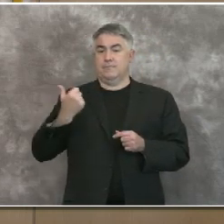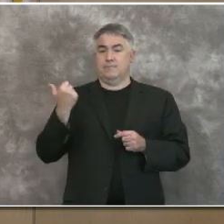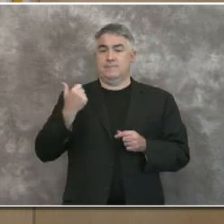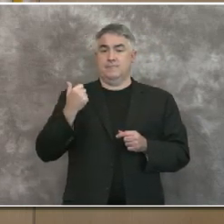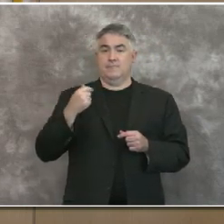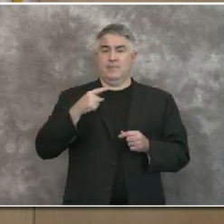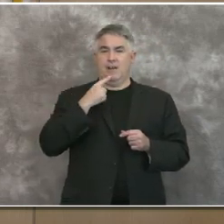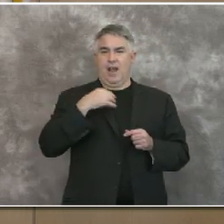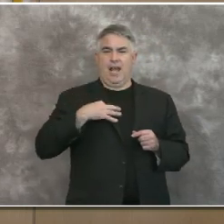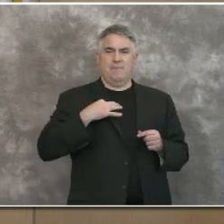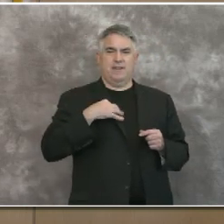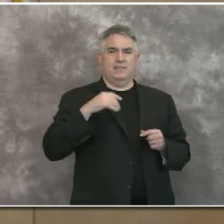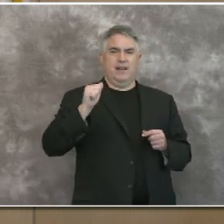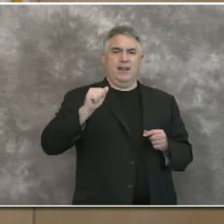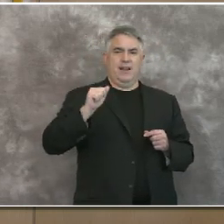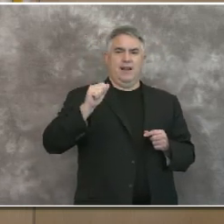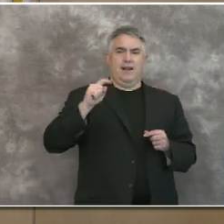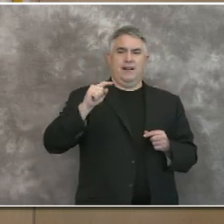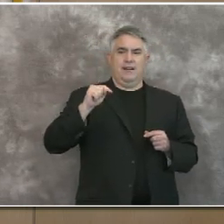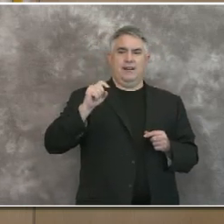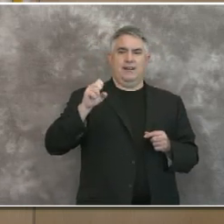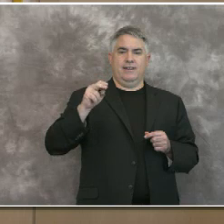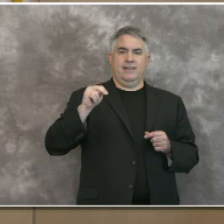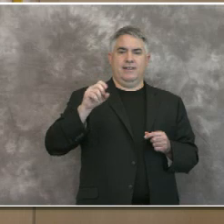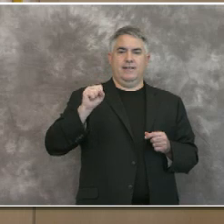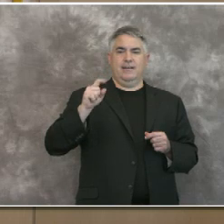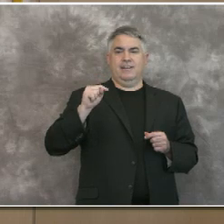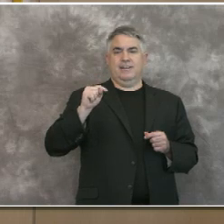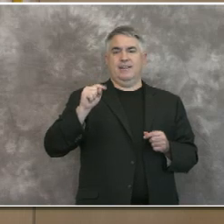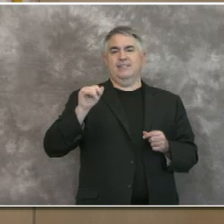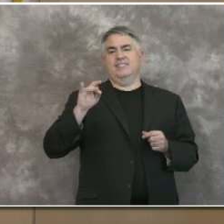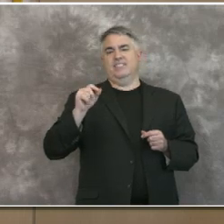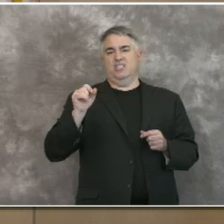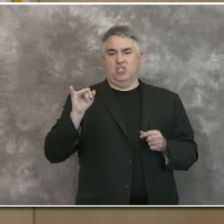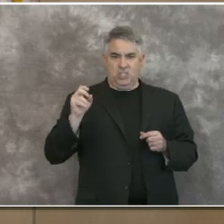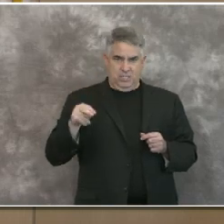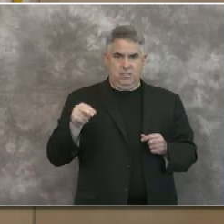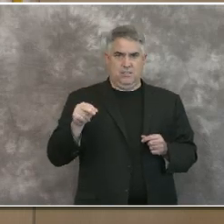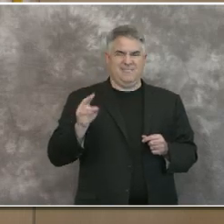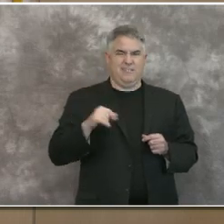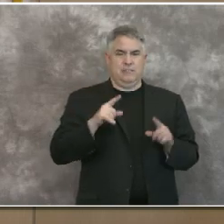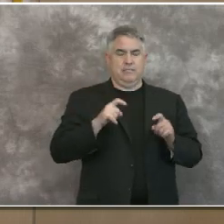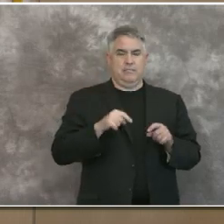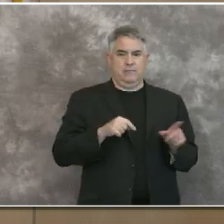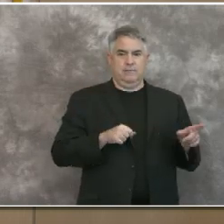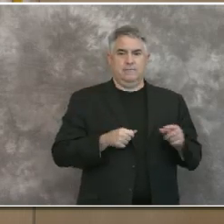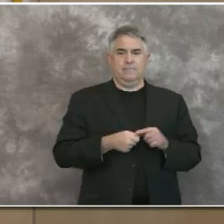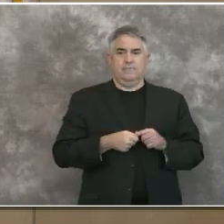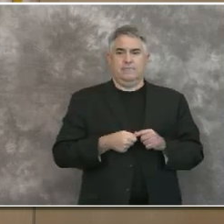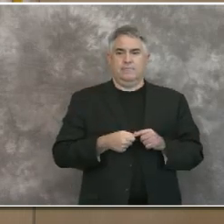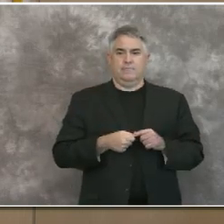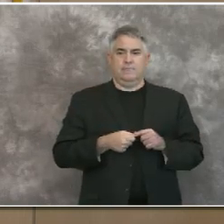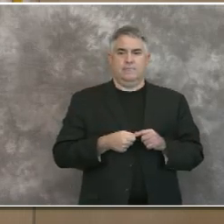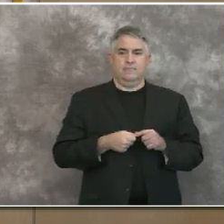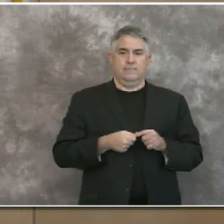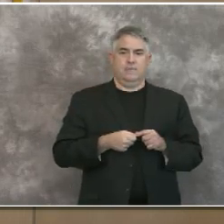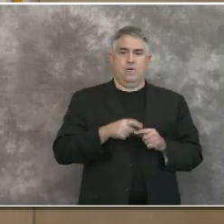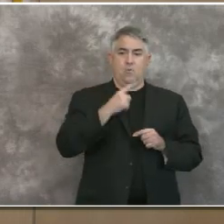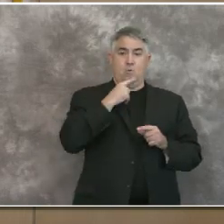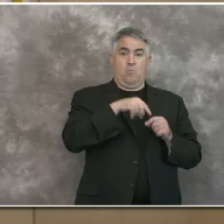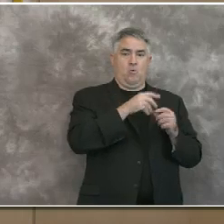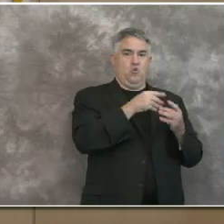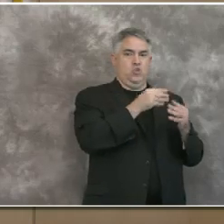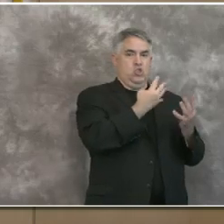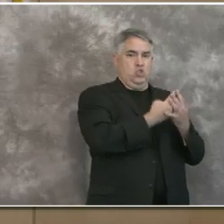application, SNFs, correctional system, as well as those that are homeless. And this question is from